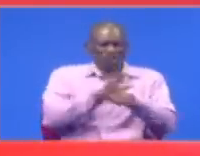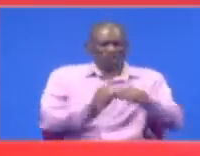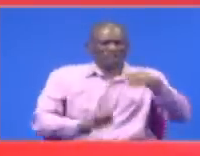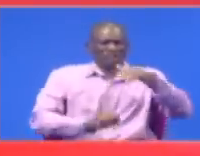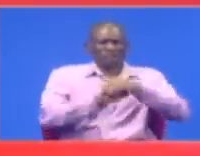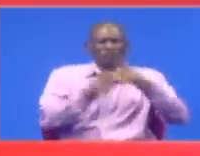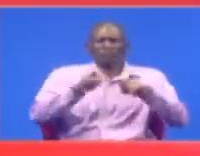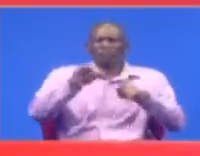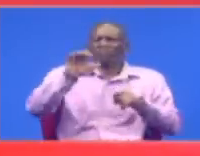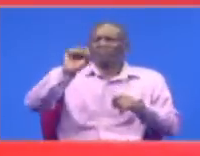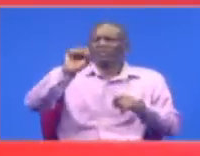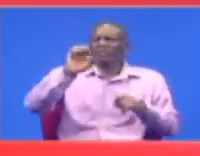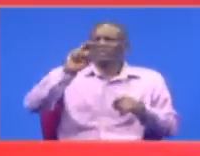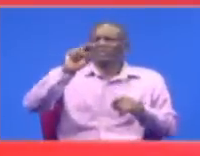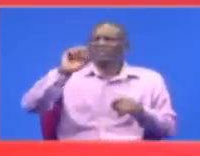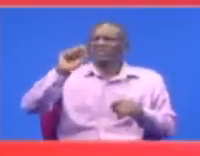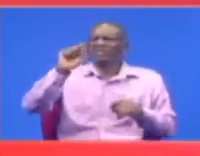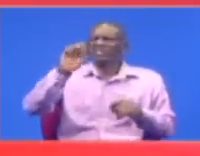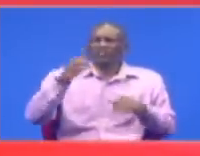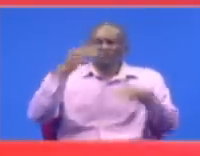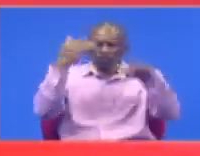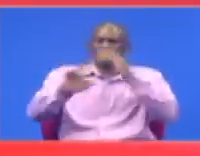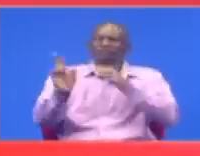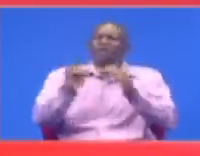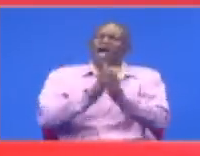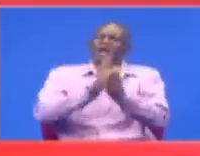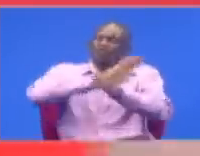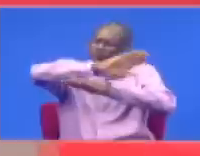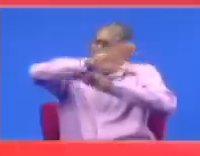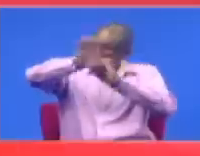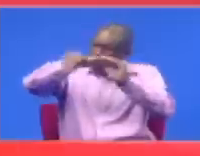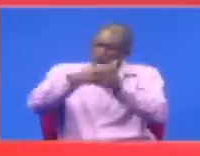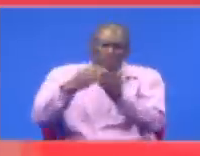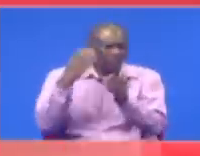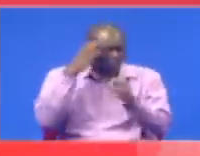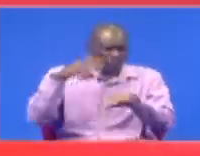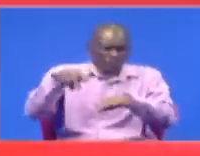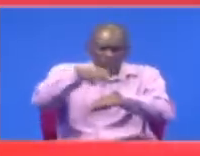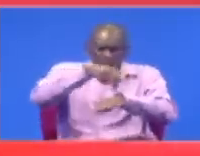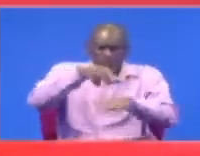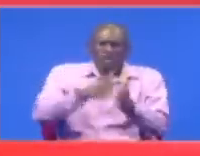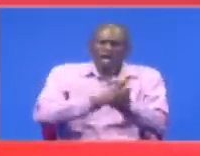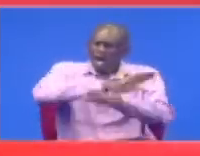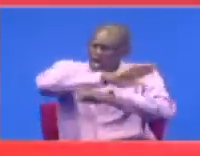Senate and from all the college principals and all the